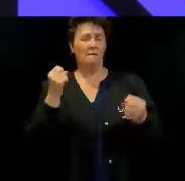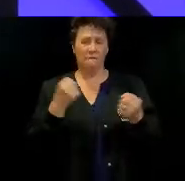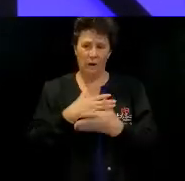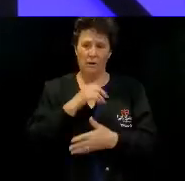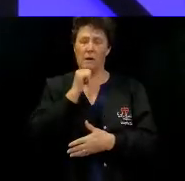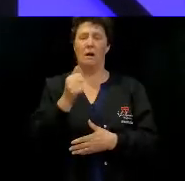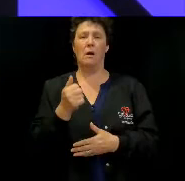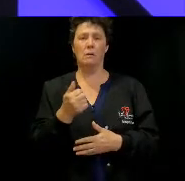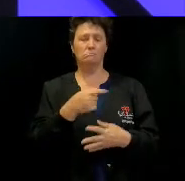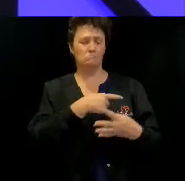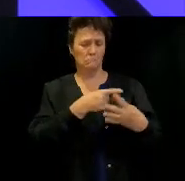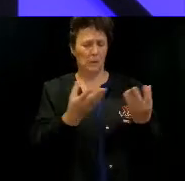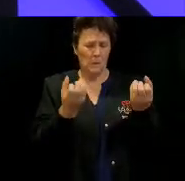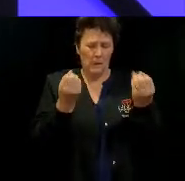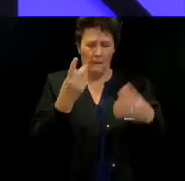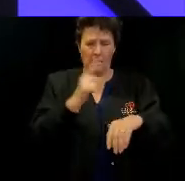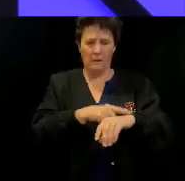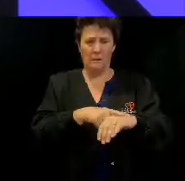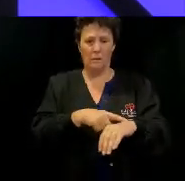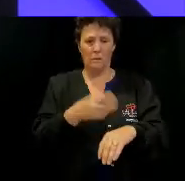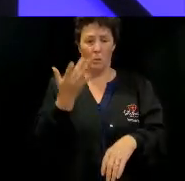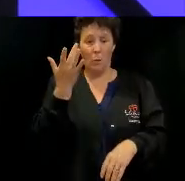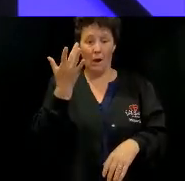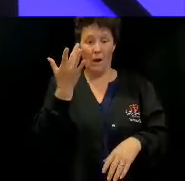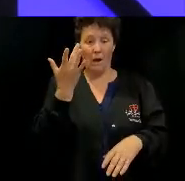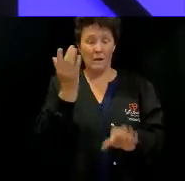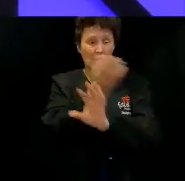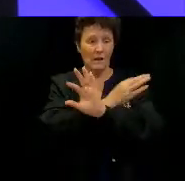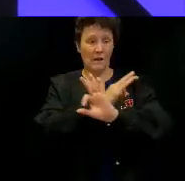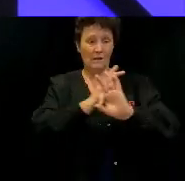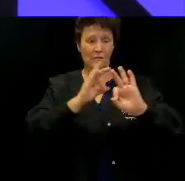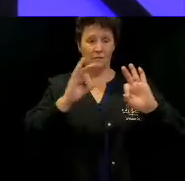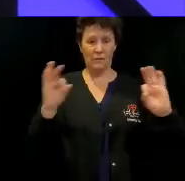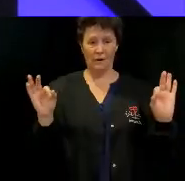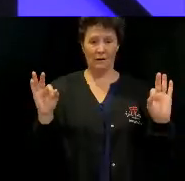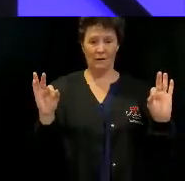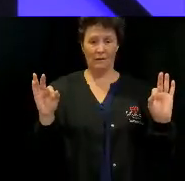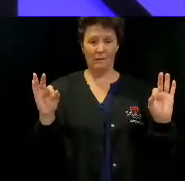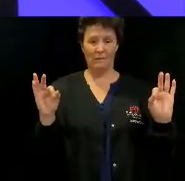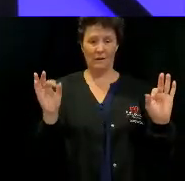Why? Because it's for freedom that Christ has set us free.